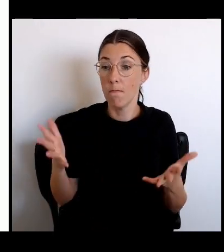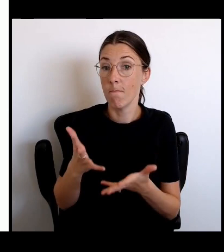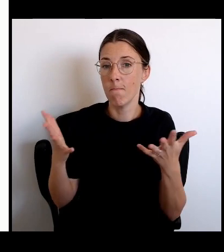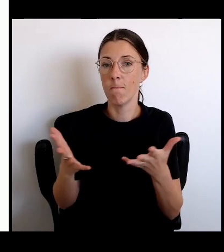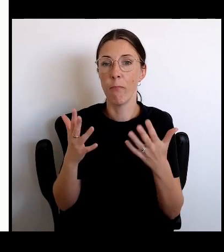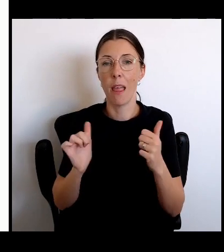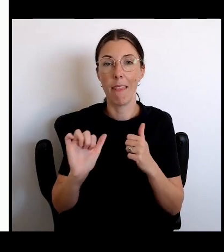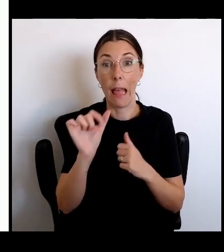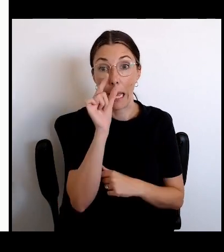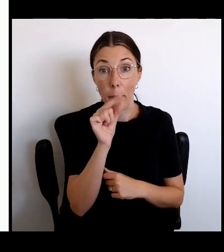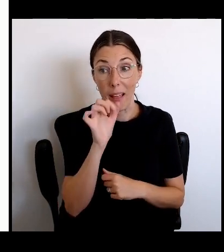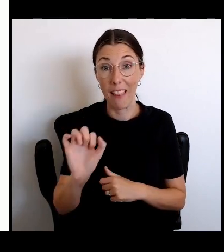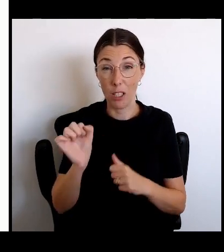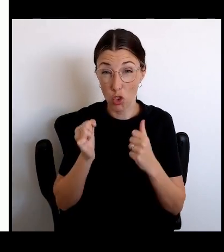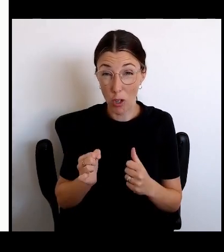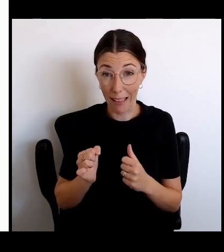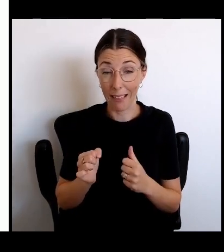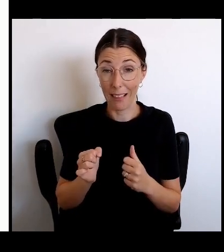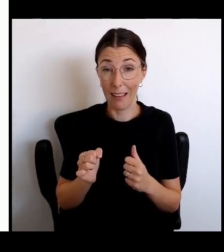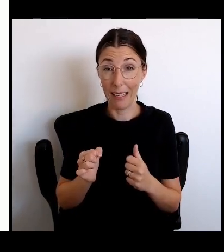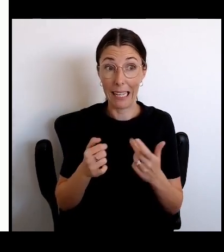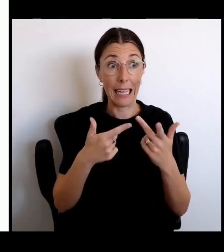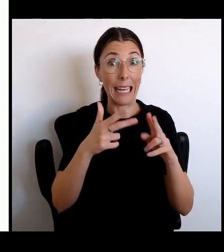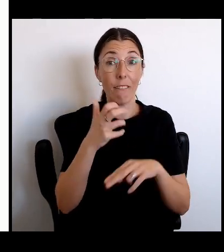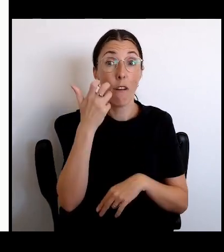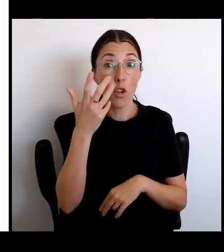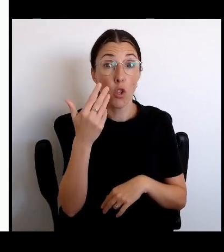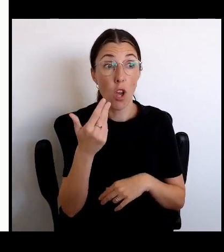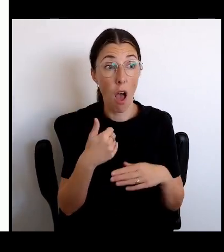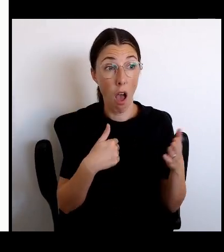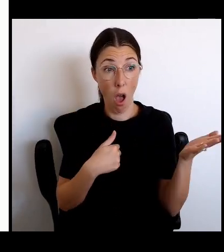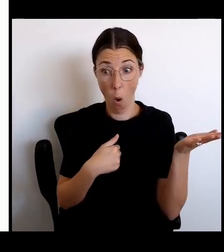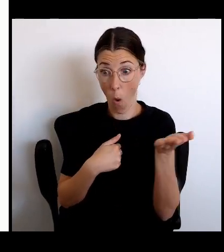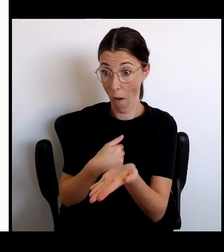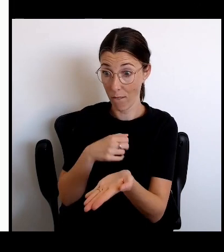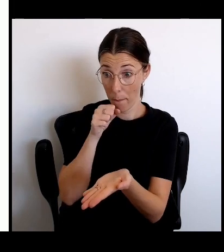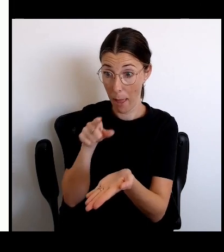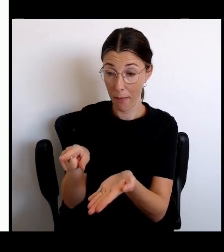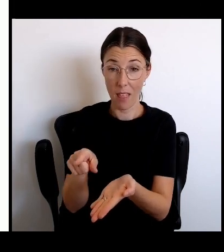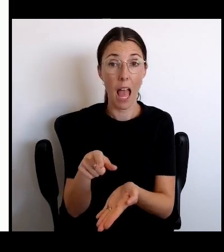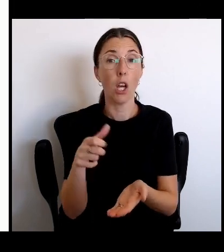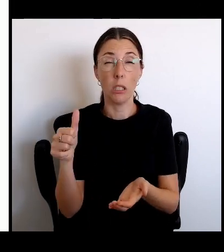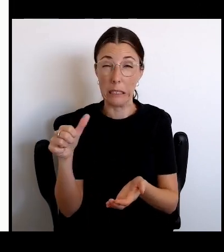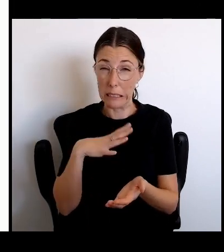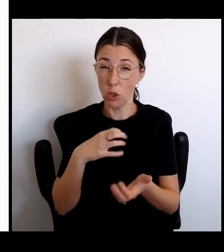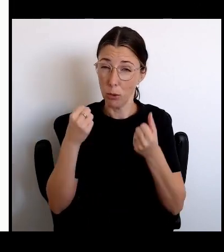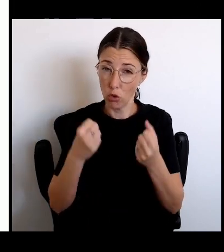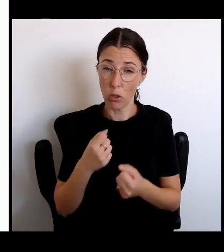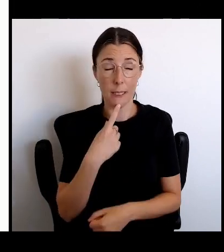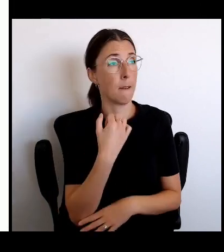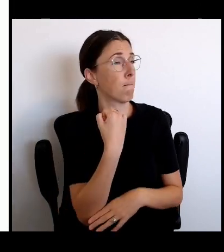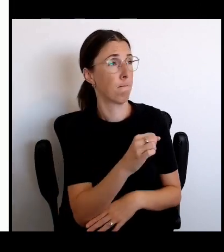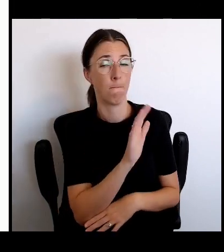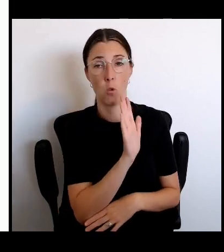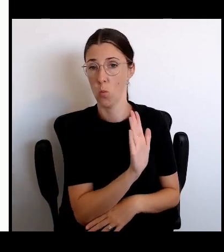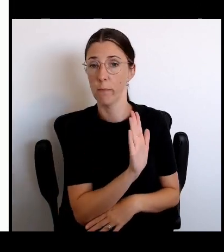are offered and presented with opportunities to vape in the future, that they don't return. And we also,